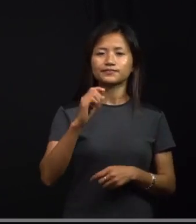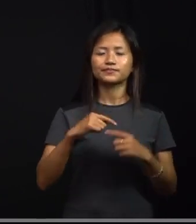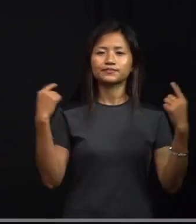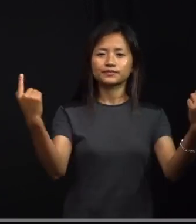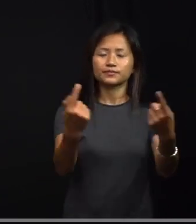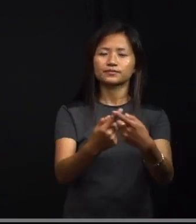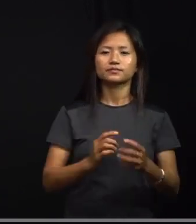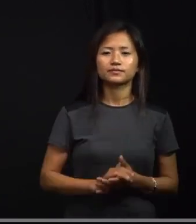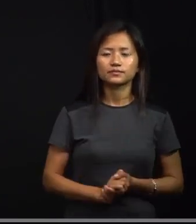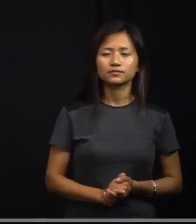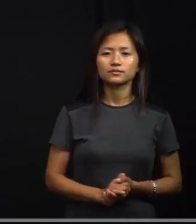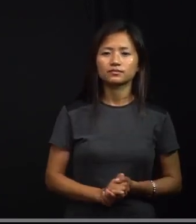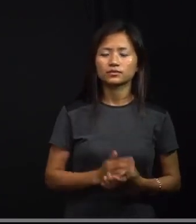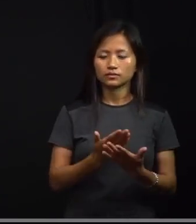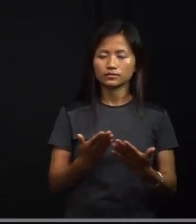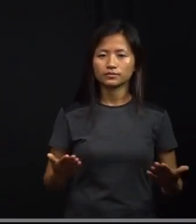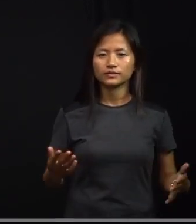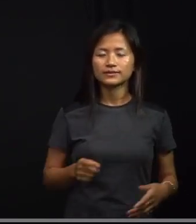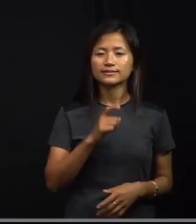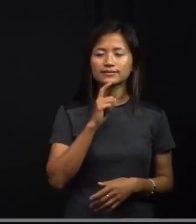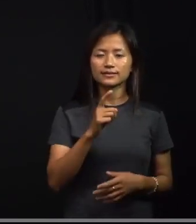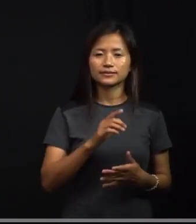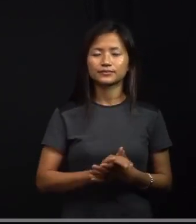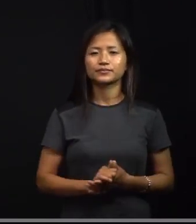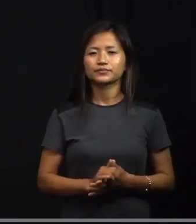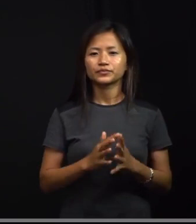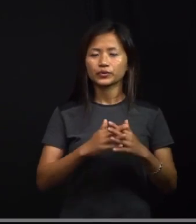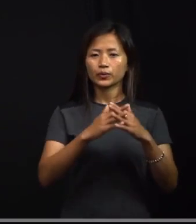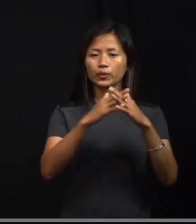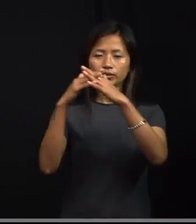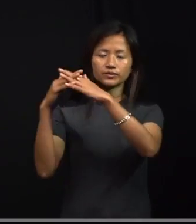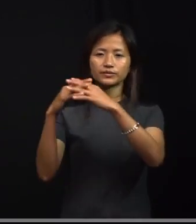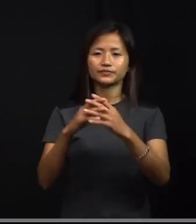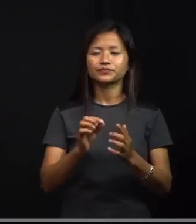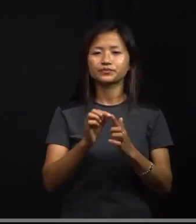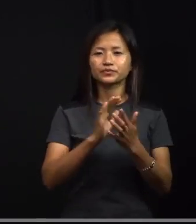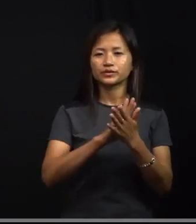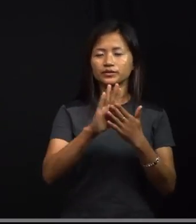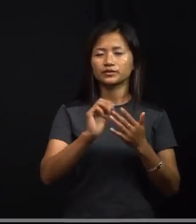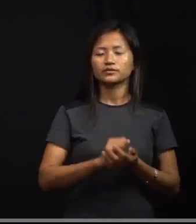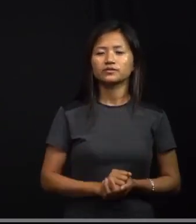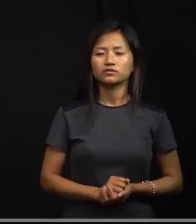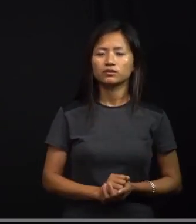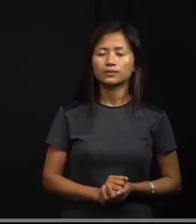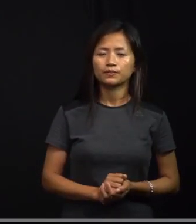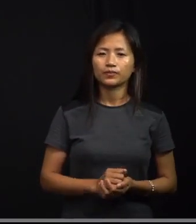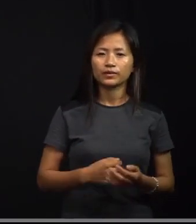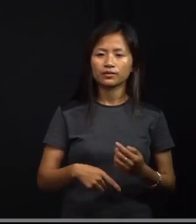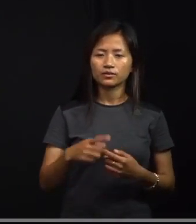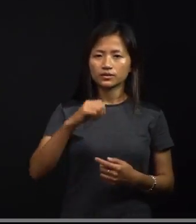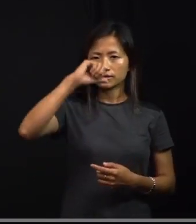the things that were said by the Western philosophers. And let us come into the